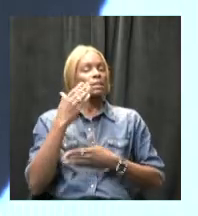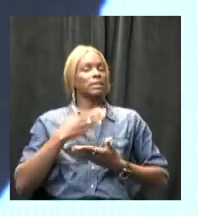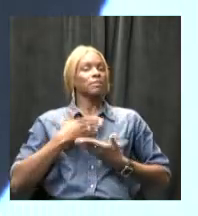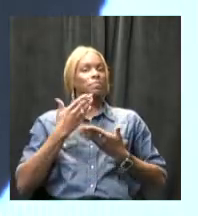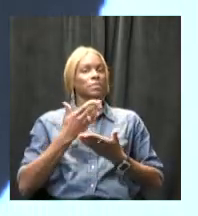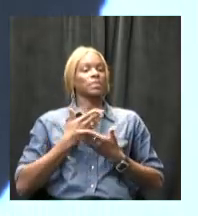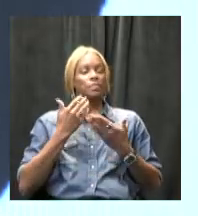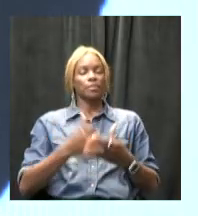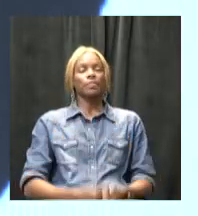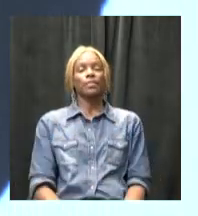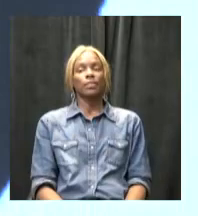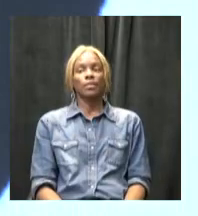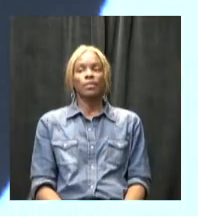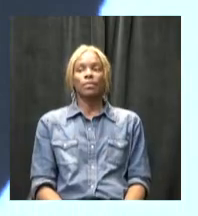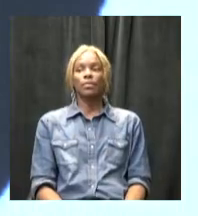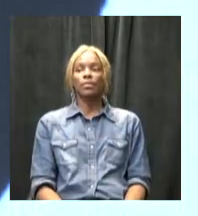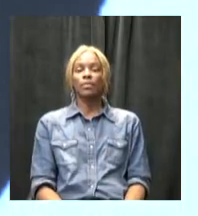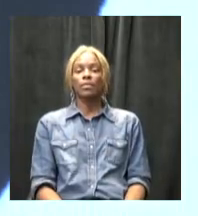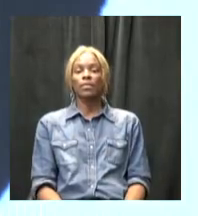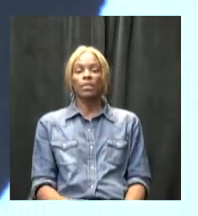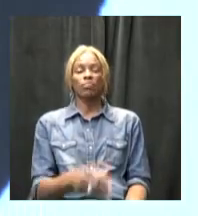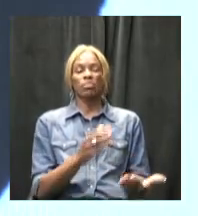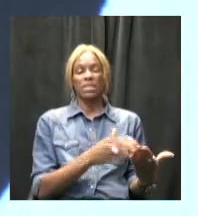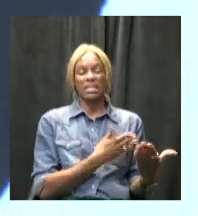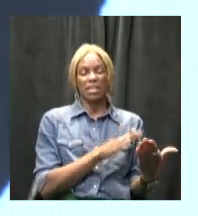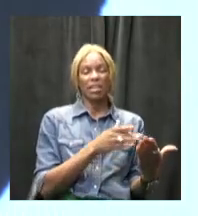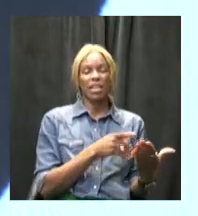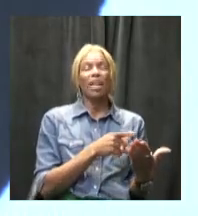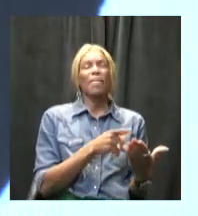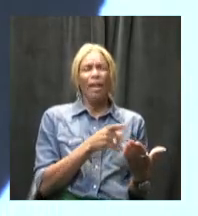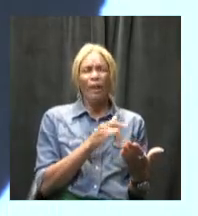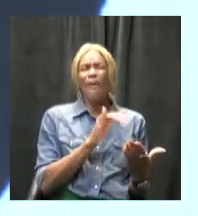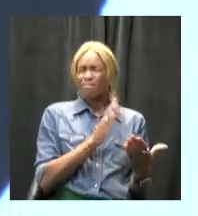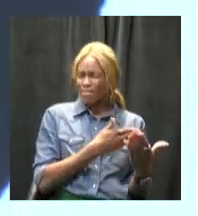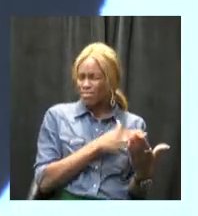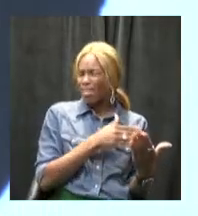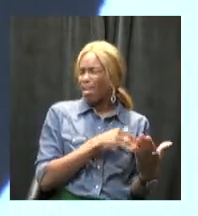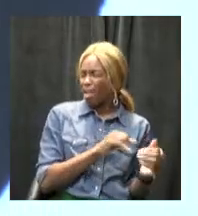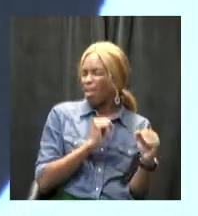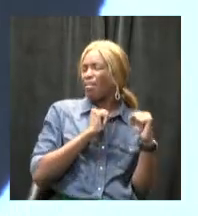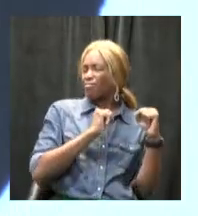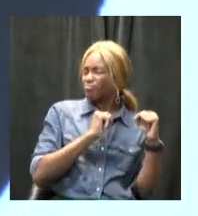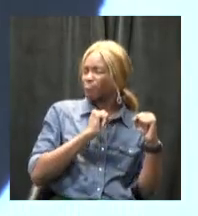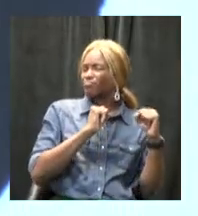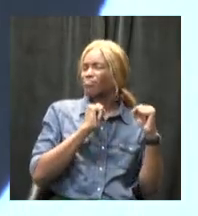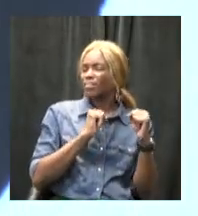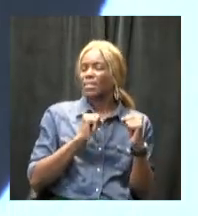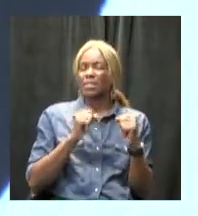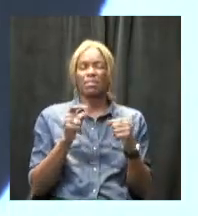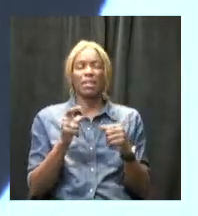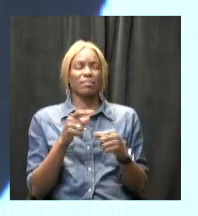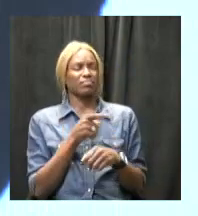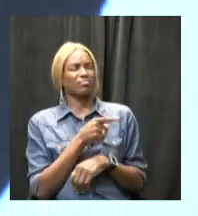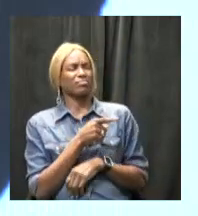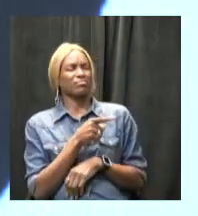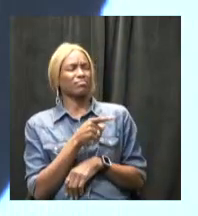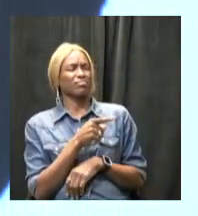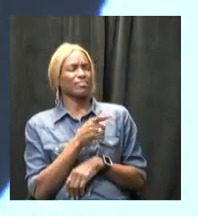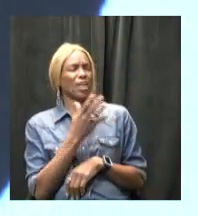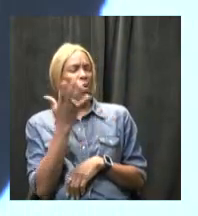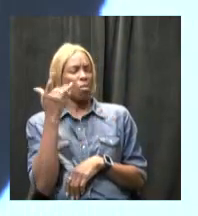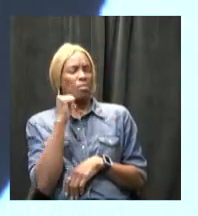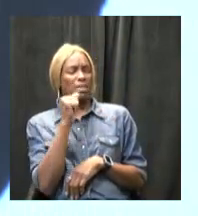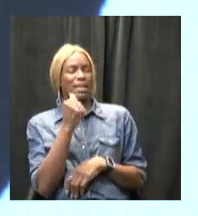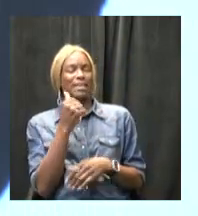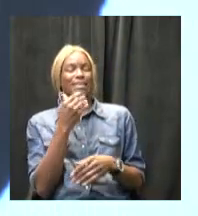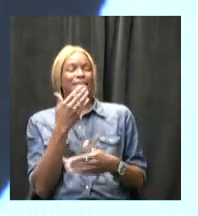Somebody, we sing this, and somebody says, that's my jam. And then somebody else says, man, why don't we sing some hymns? How come we don't sing more